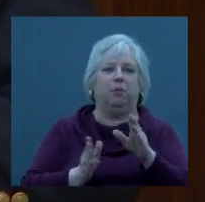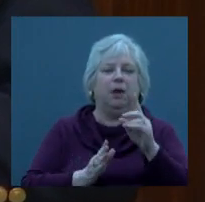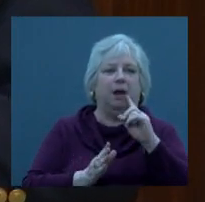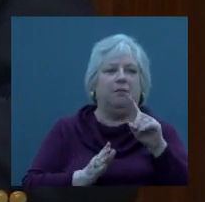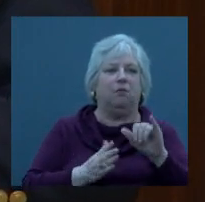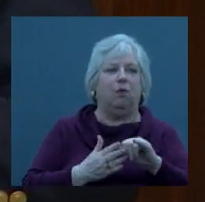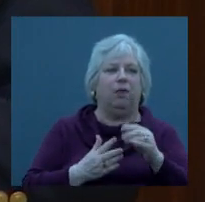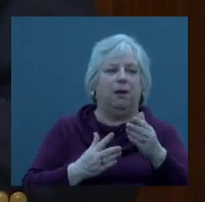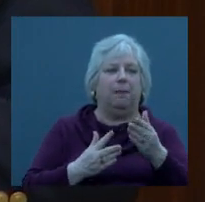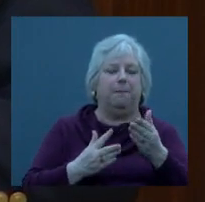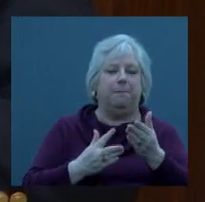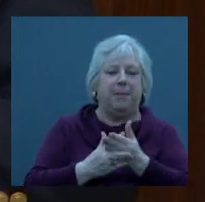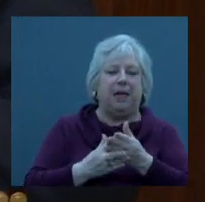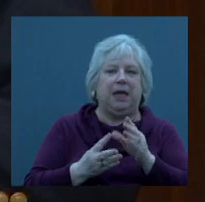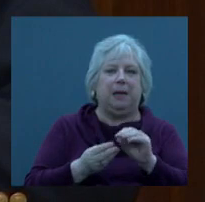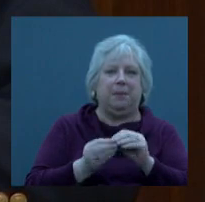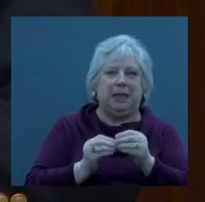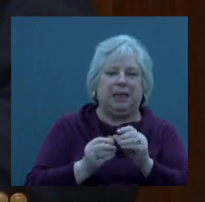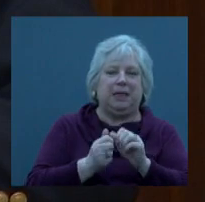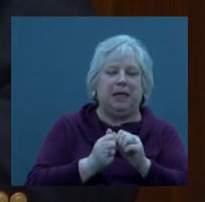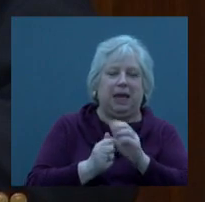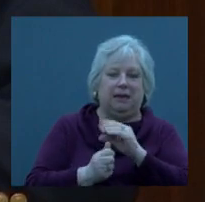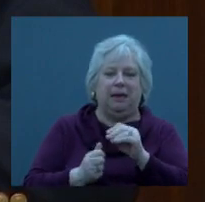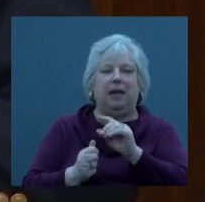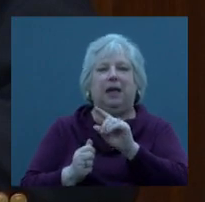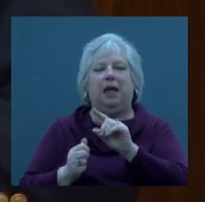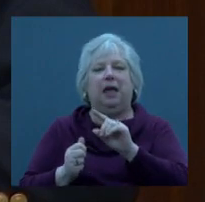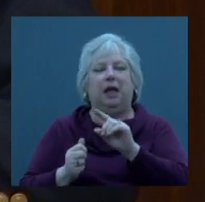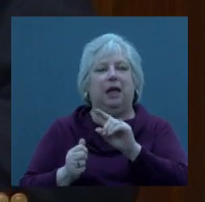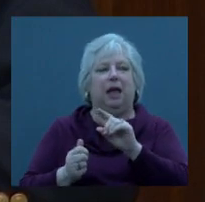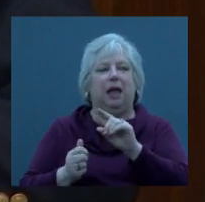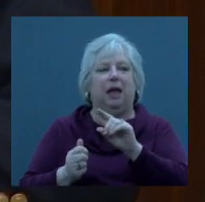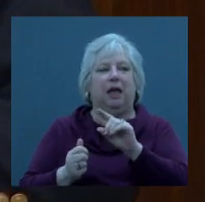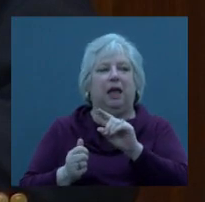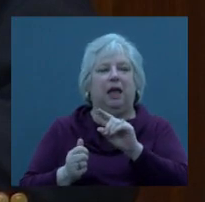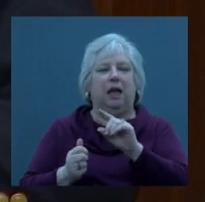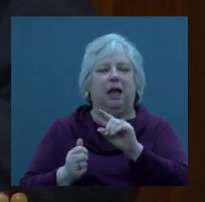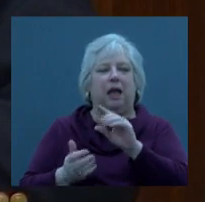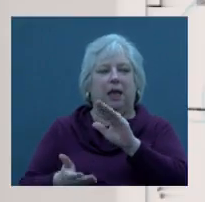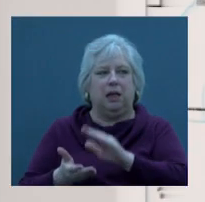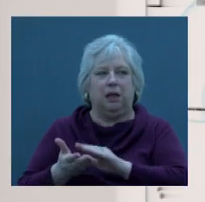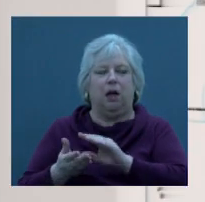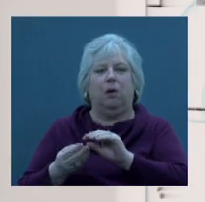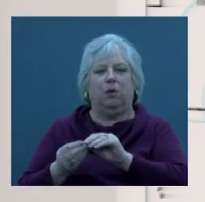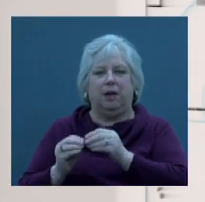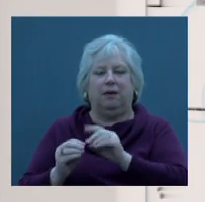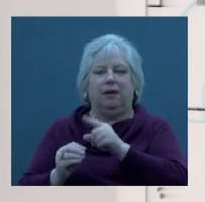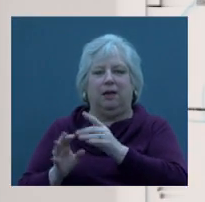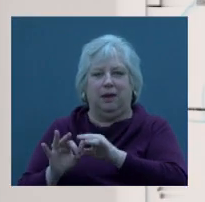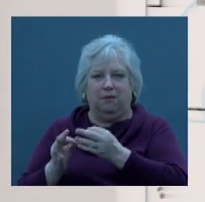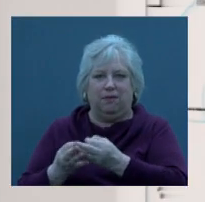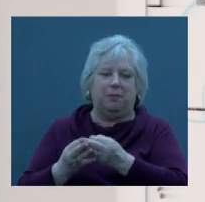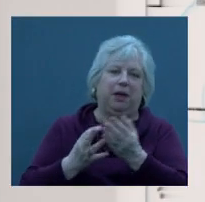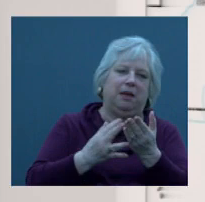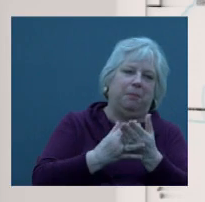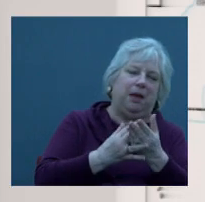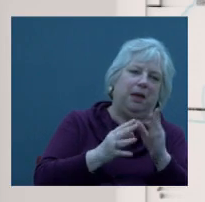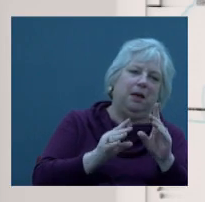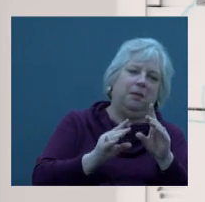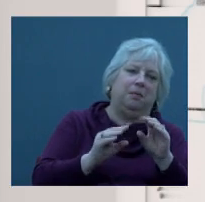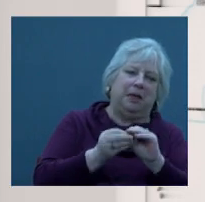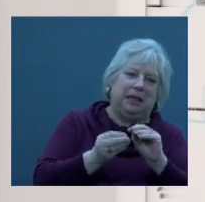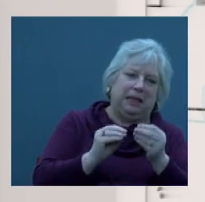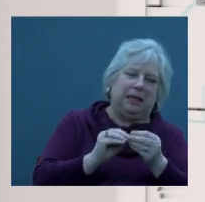the medium and the low density single family. Or I'm sorry, not single. The low density, which would be single family, and the medium density, which would allow